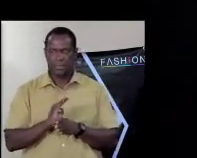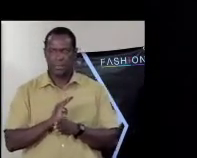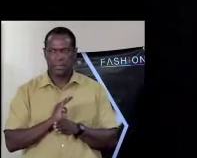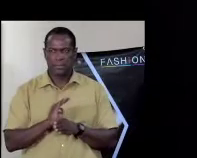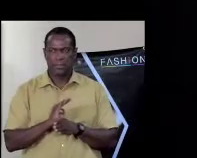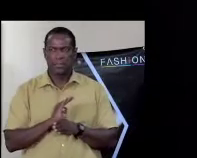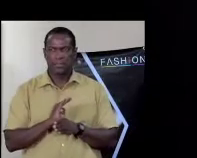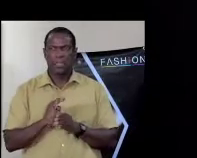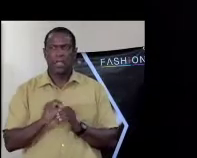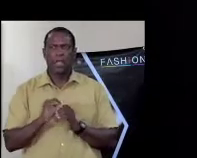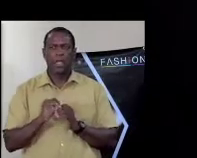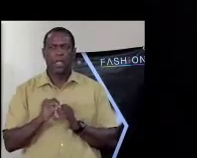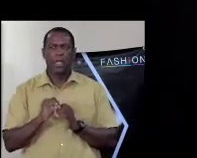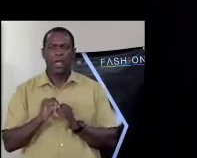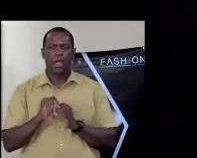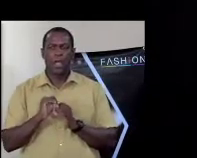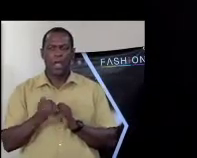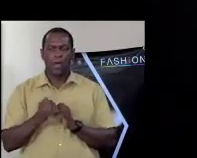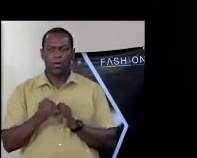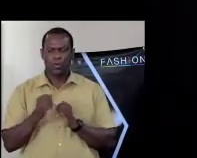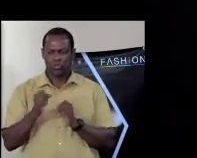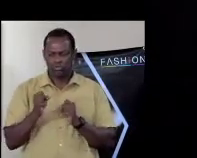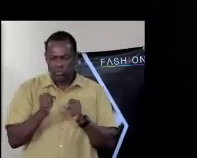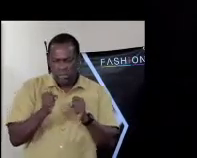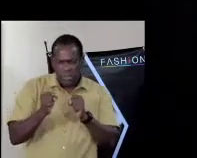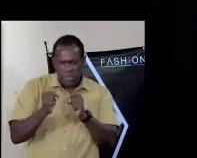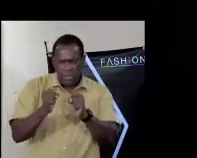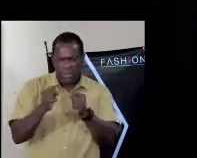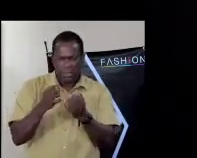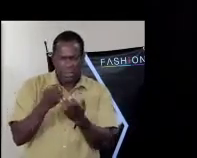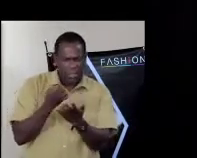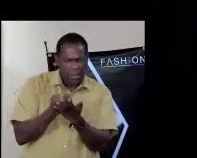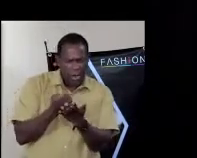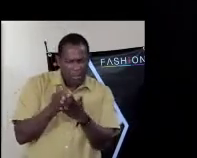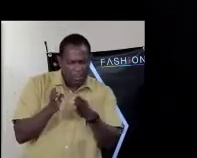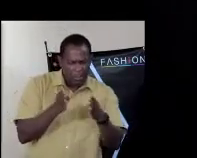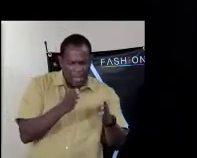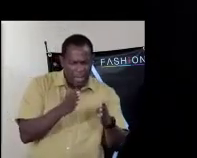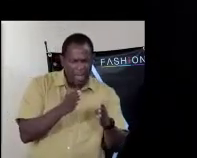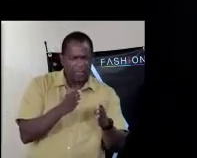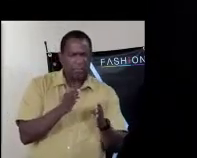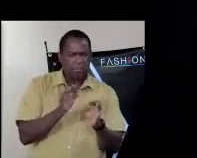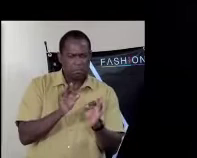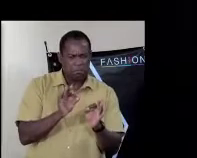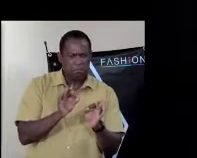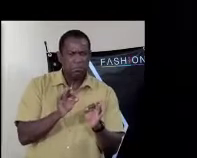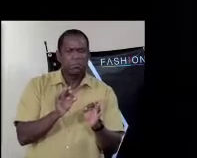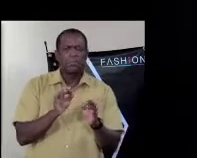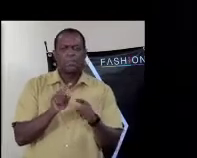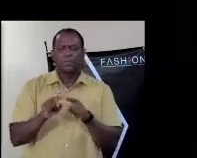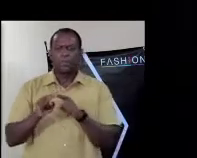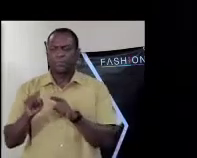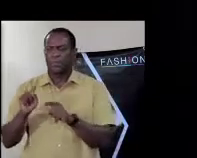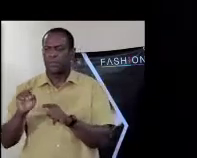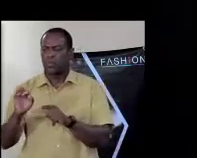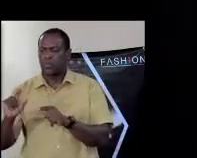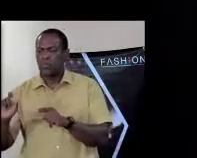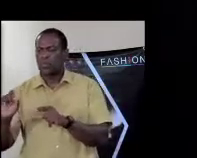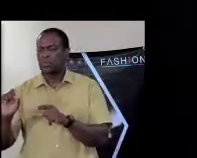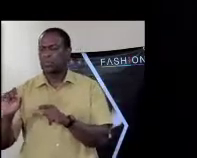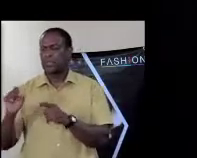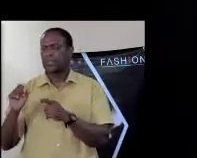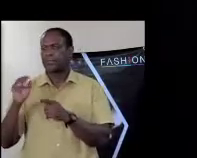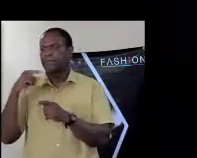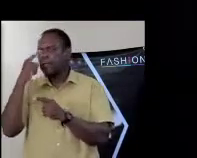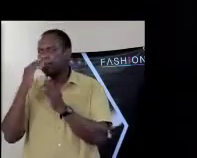how are you able to be strategic and economical and using tools that might be social media or otherwise, you know,